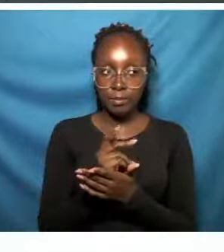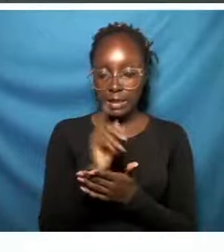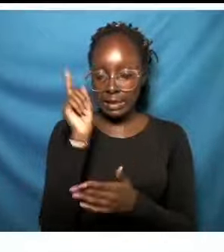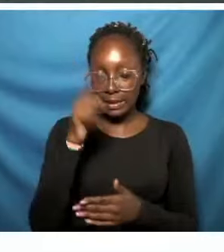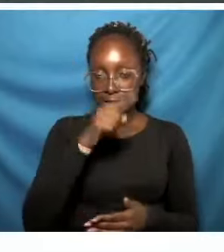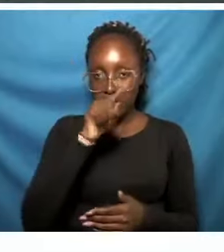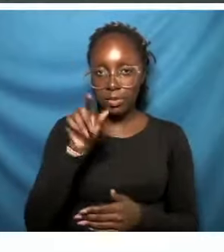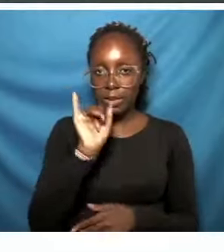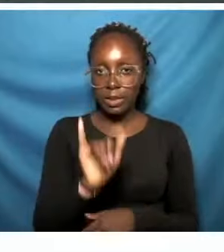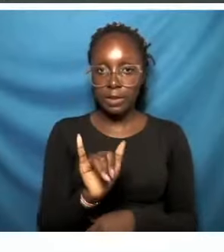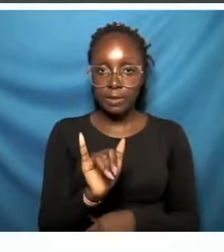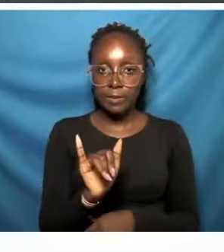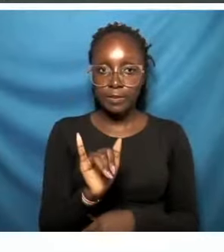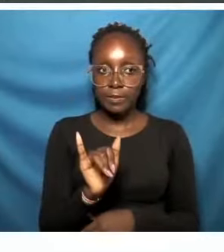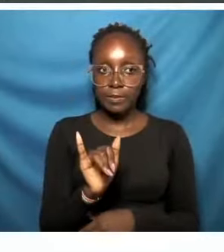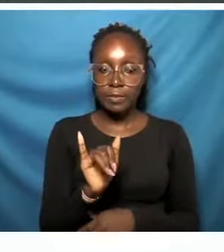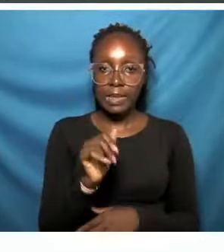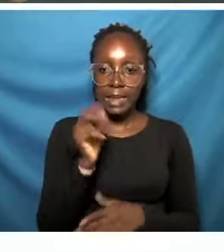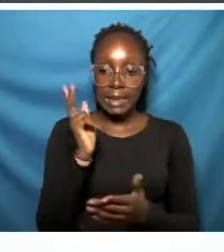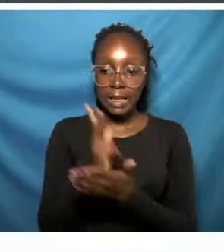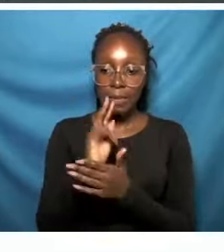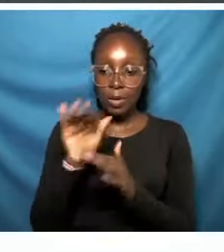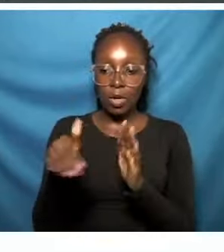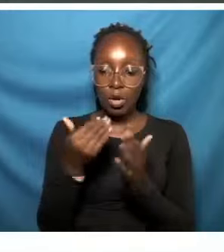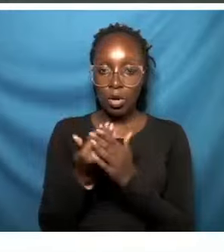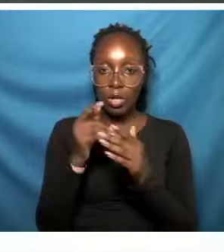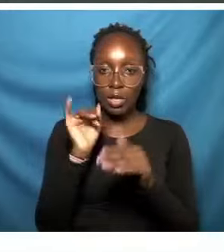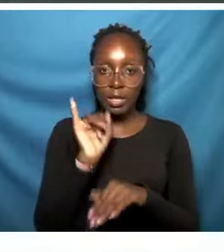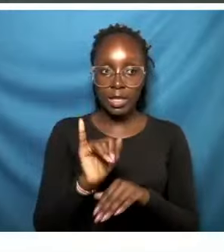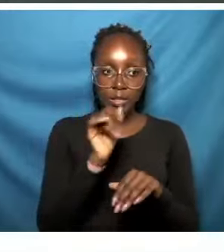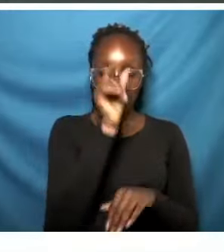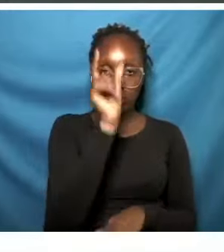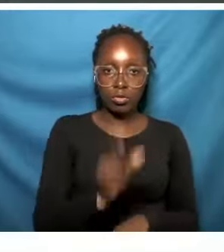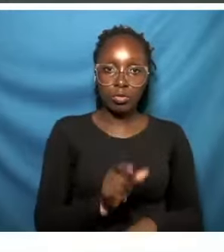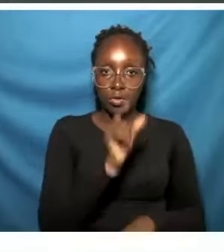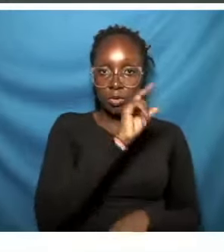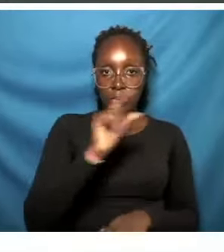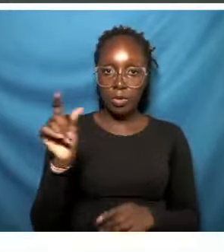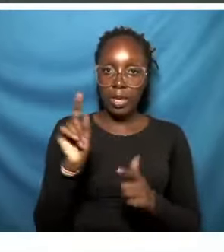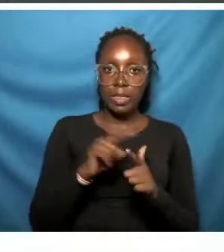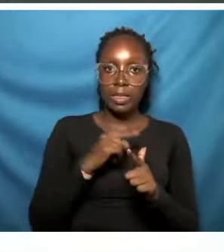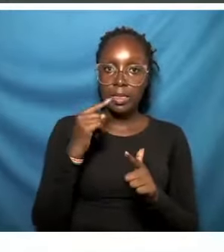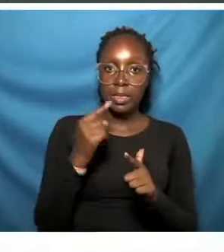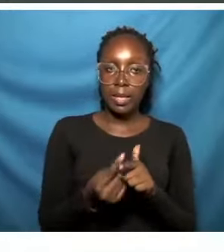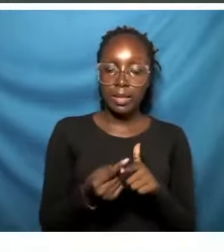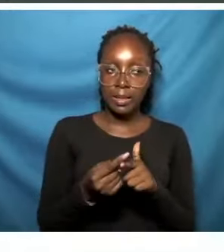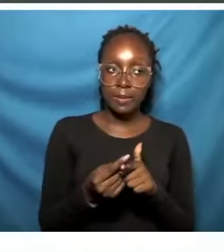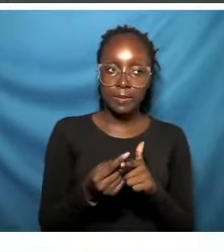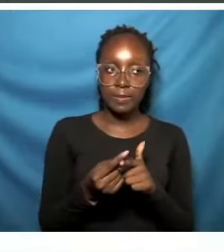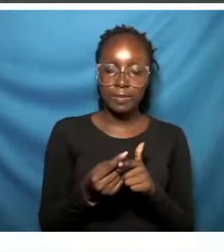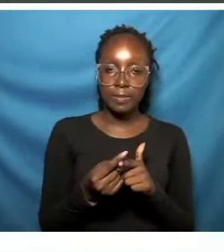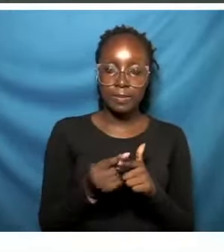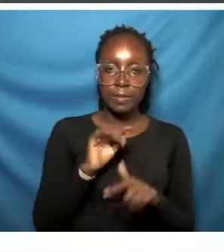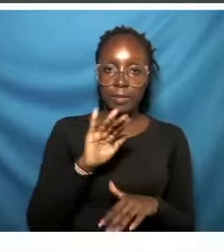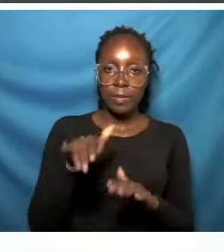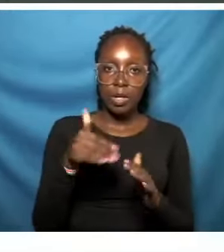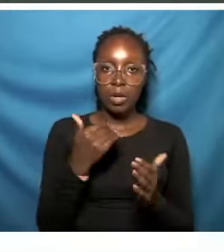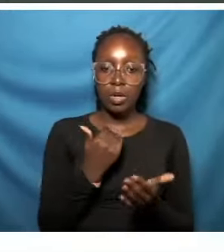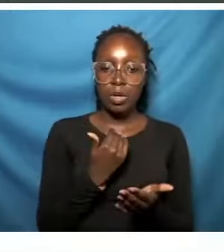canceled, nailing it to the cross. Verse 15. Then he disarmed the rulers and authorities and put them to open